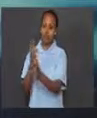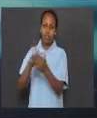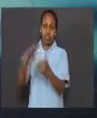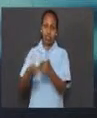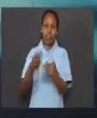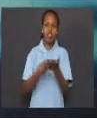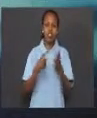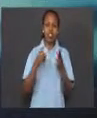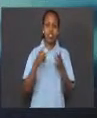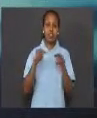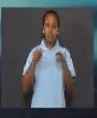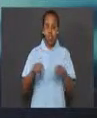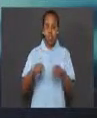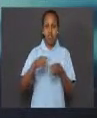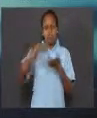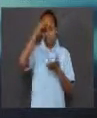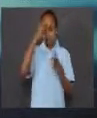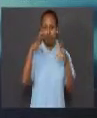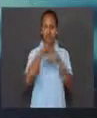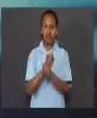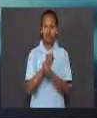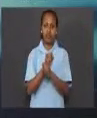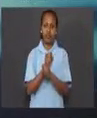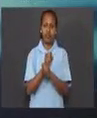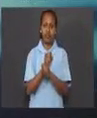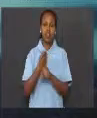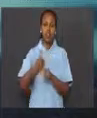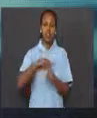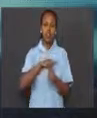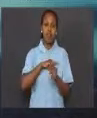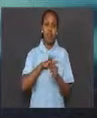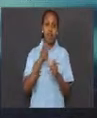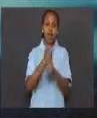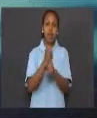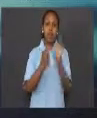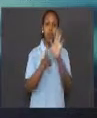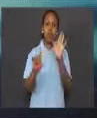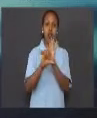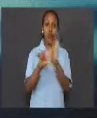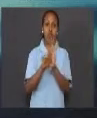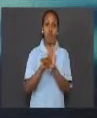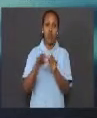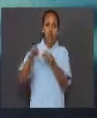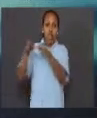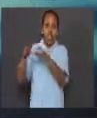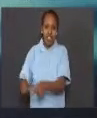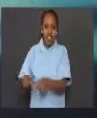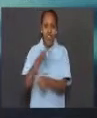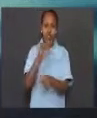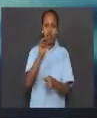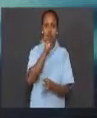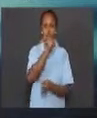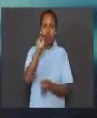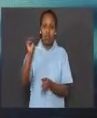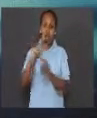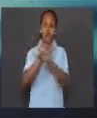This concludes today's lesson. We have applied the law of conservation of momentum